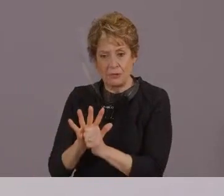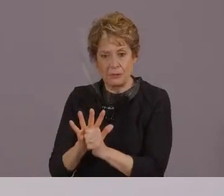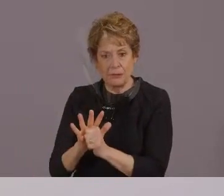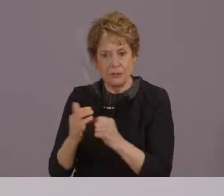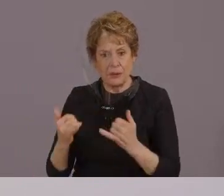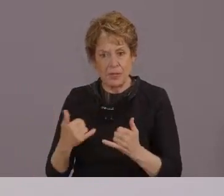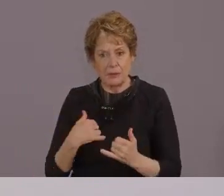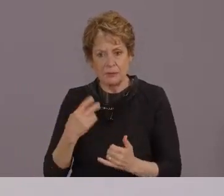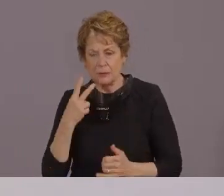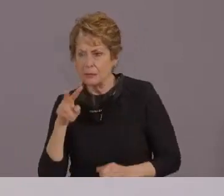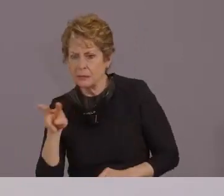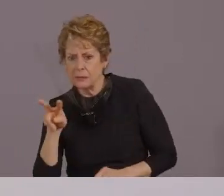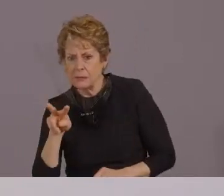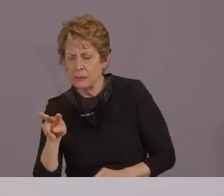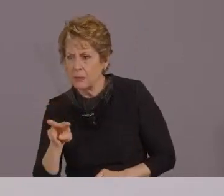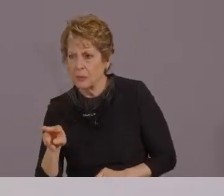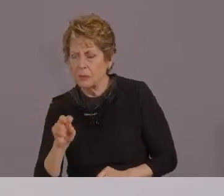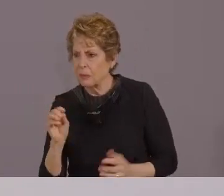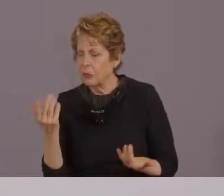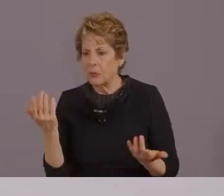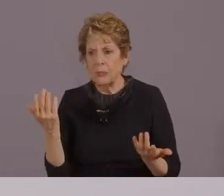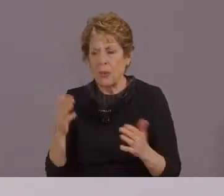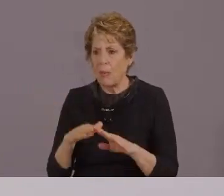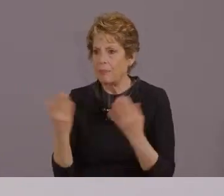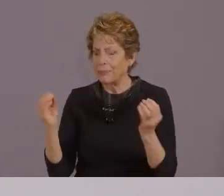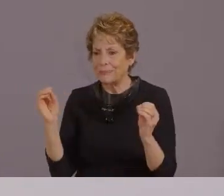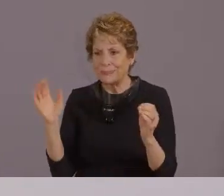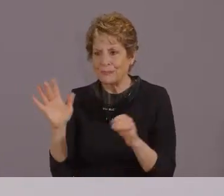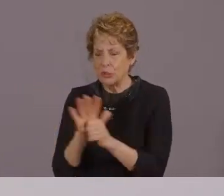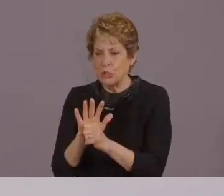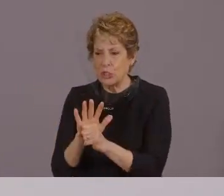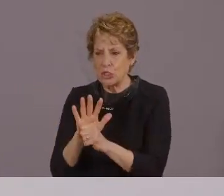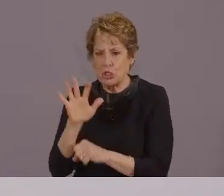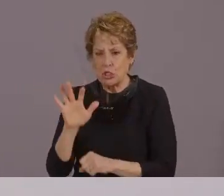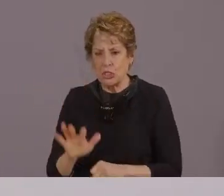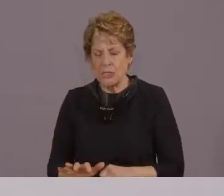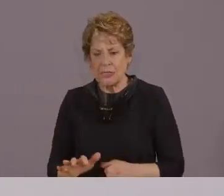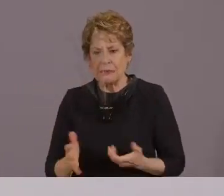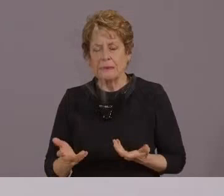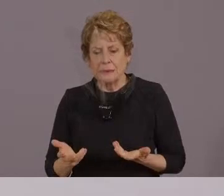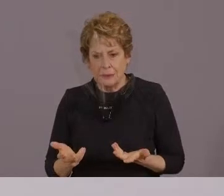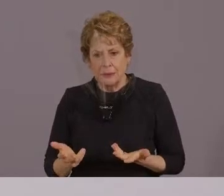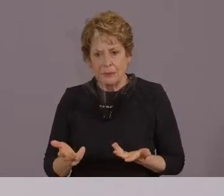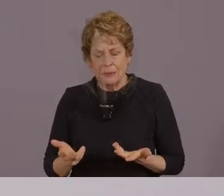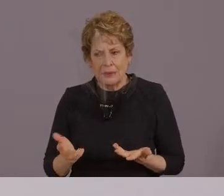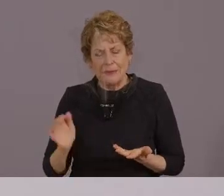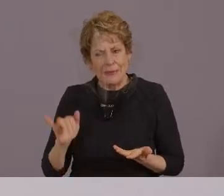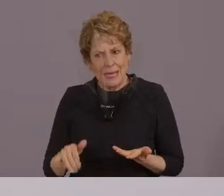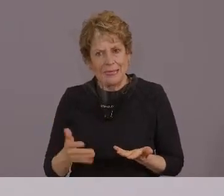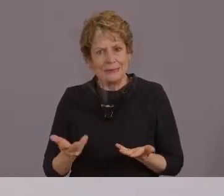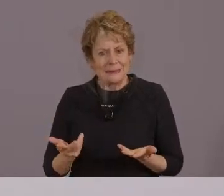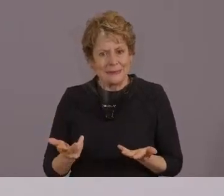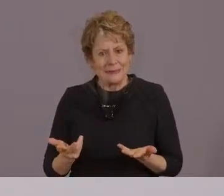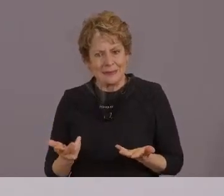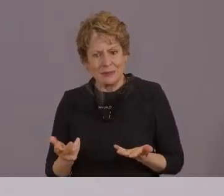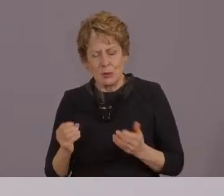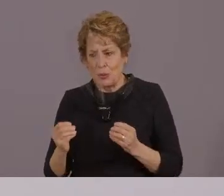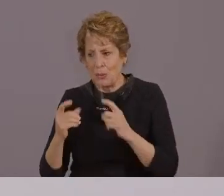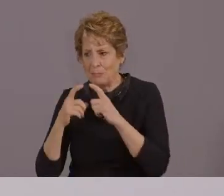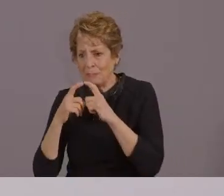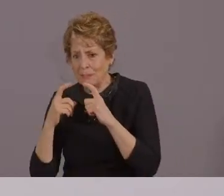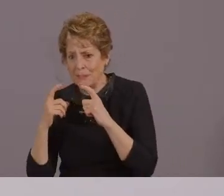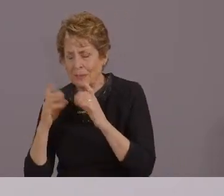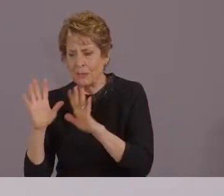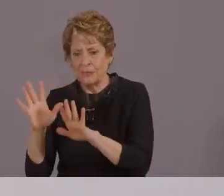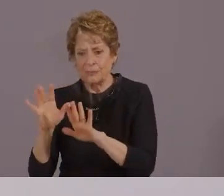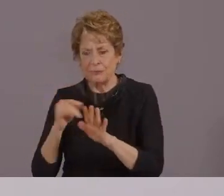is this mass drop of vaccine appointments fair to everyone? Let's say, some people have to